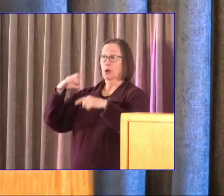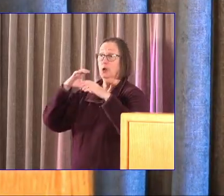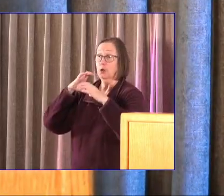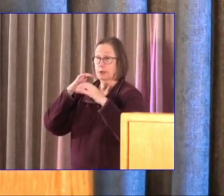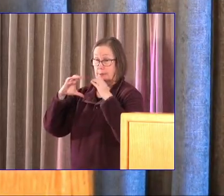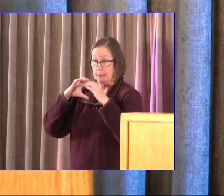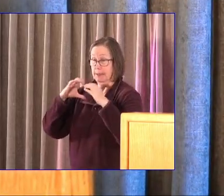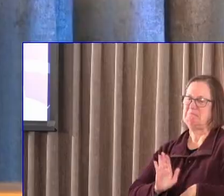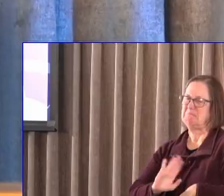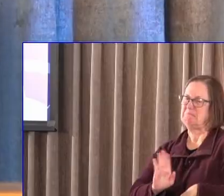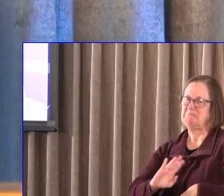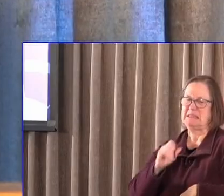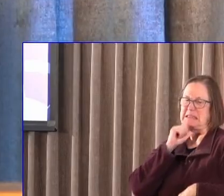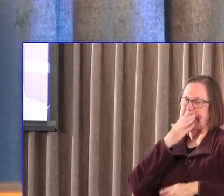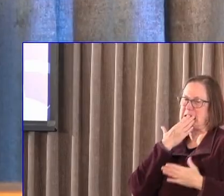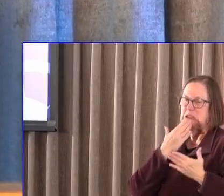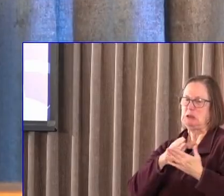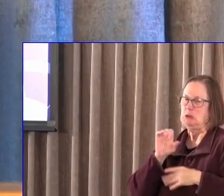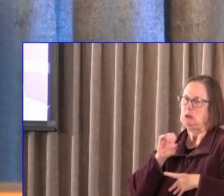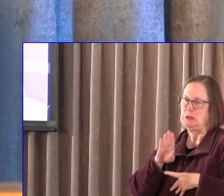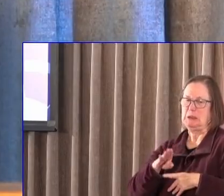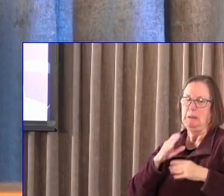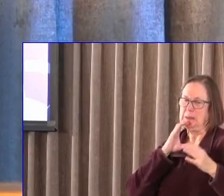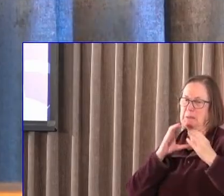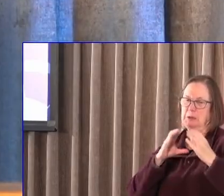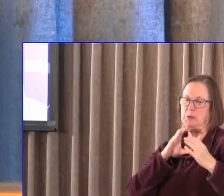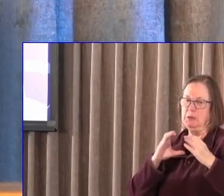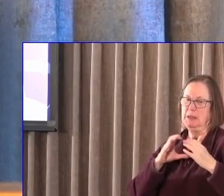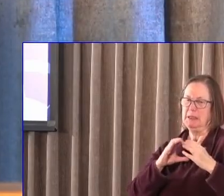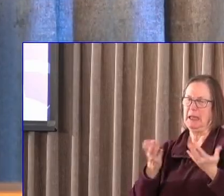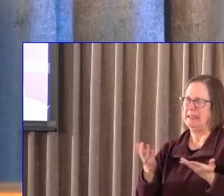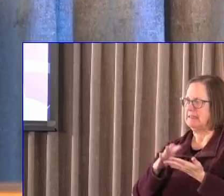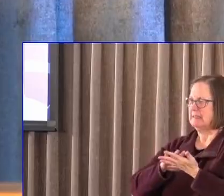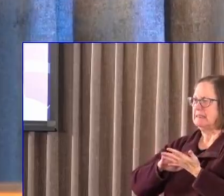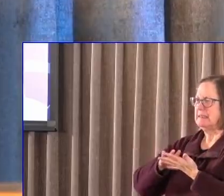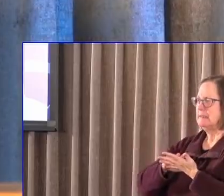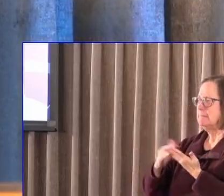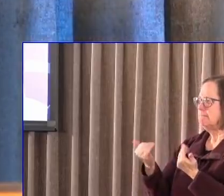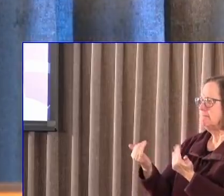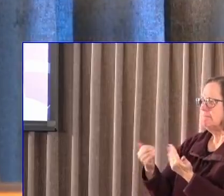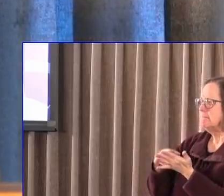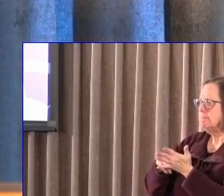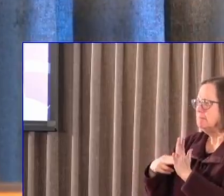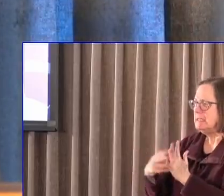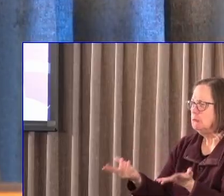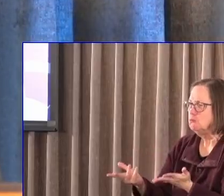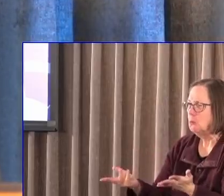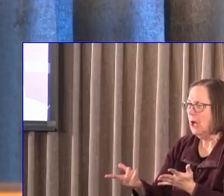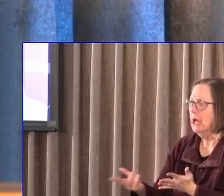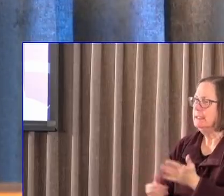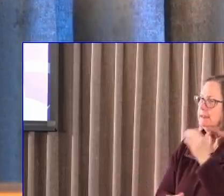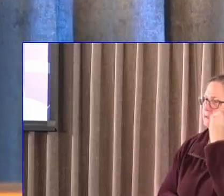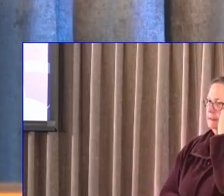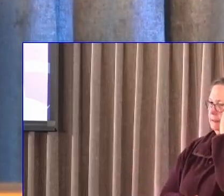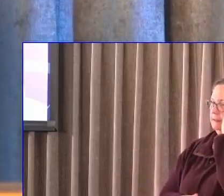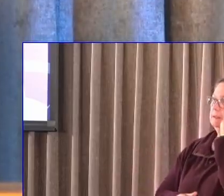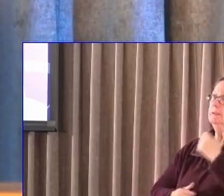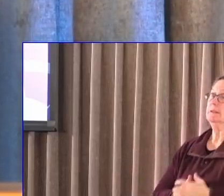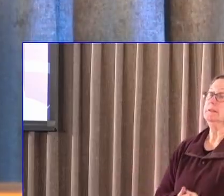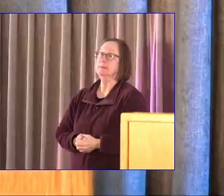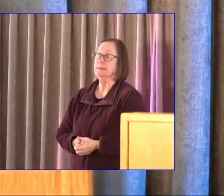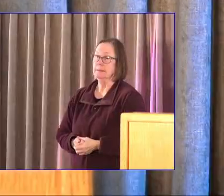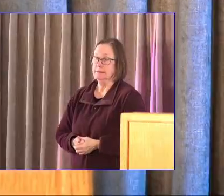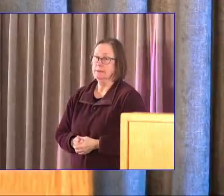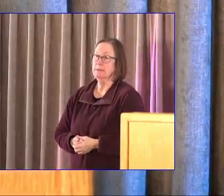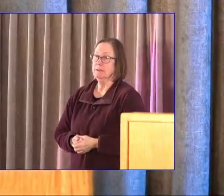do institutional-wide. One of the things I also heard too is that the flow of information about what is happening and how it all fits together is just also